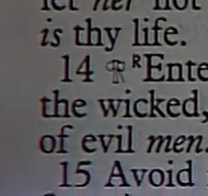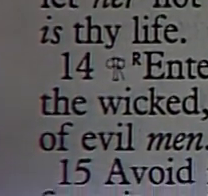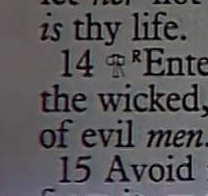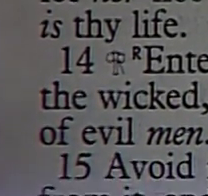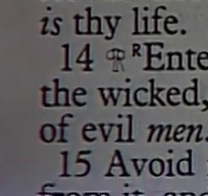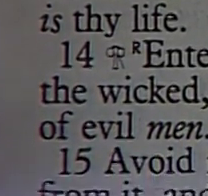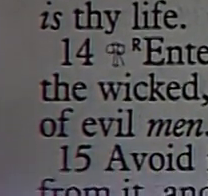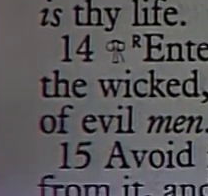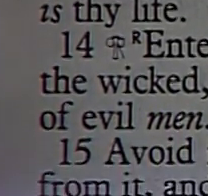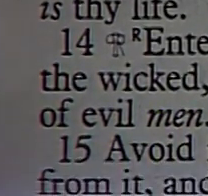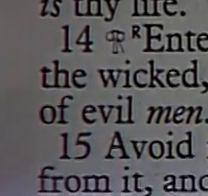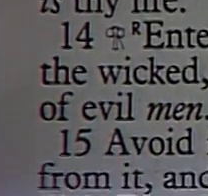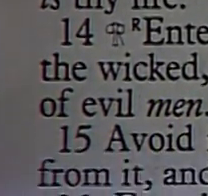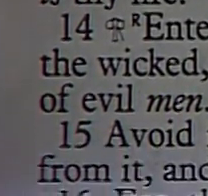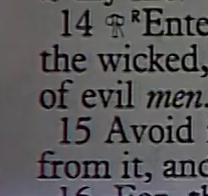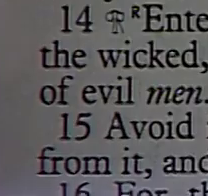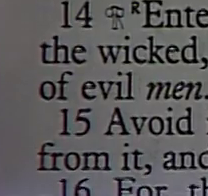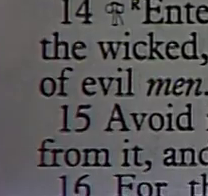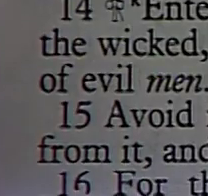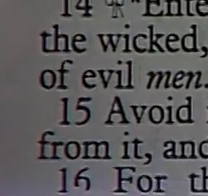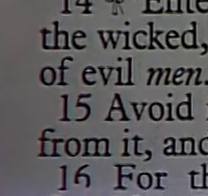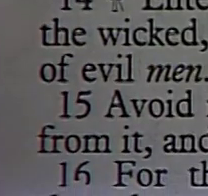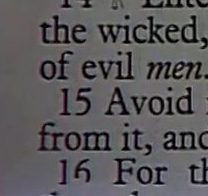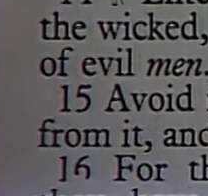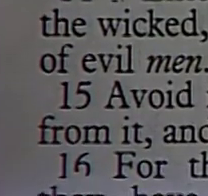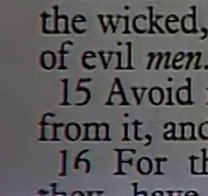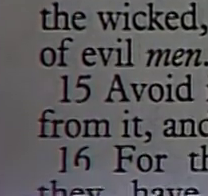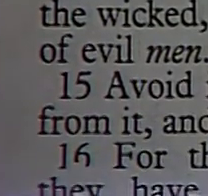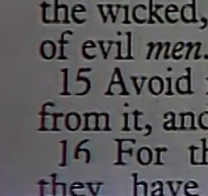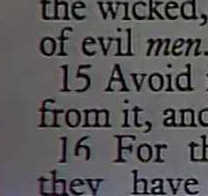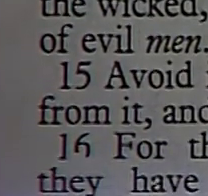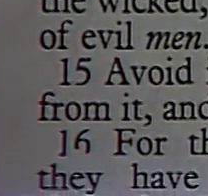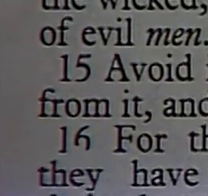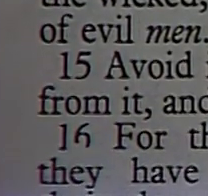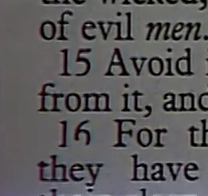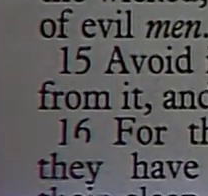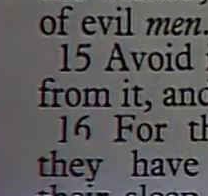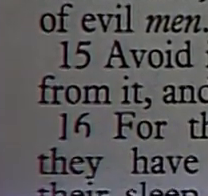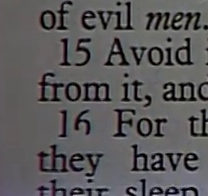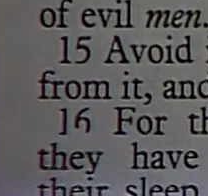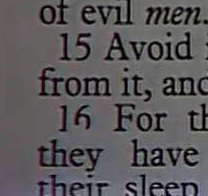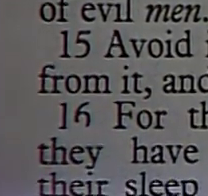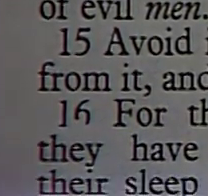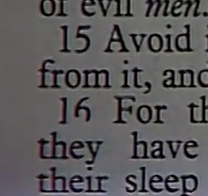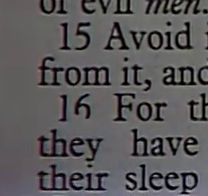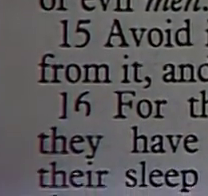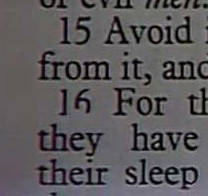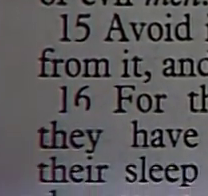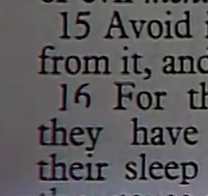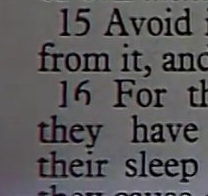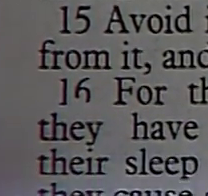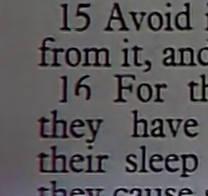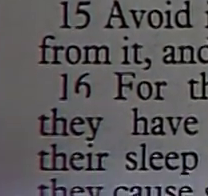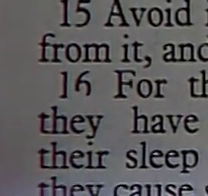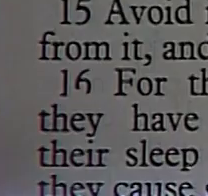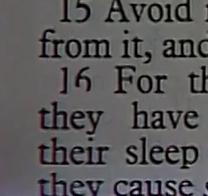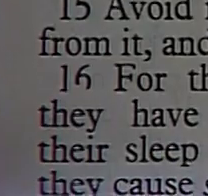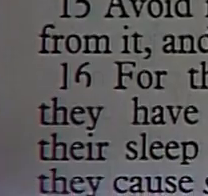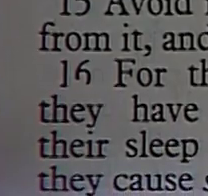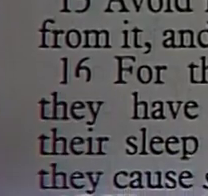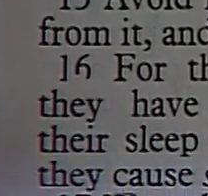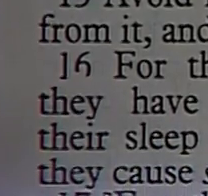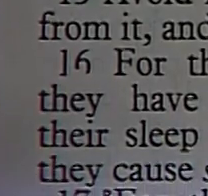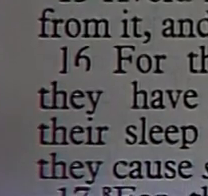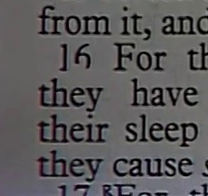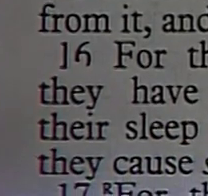when thou runnest, thou shalt not stumble. Take fast hold of instruction. Let her not go. Keep her, for she is thy